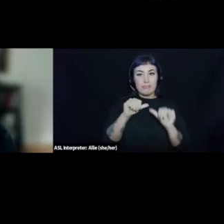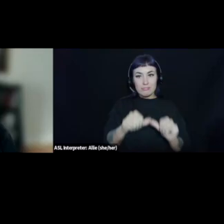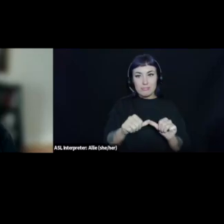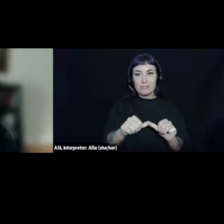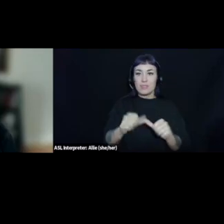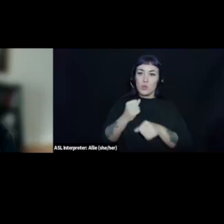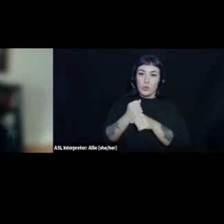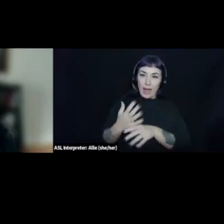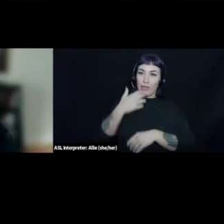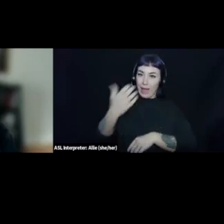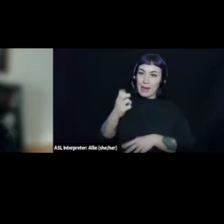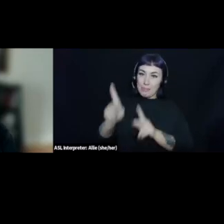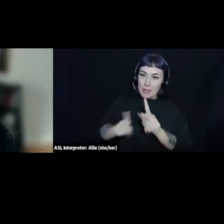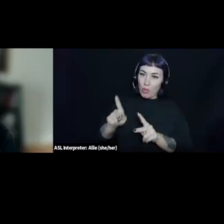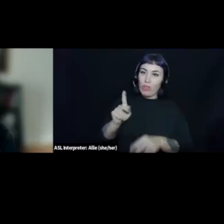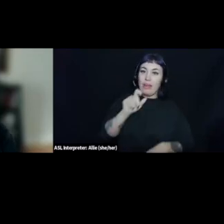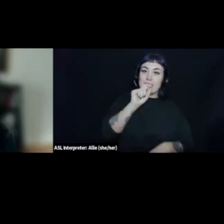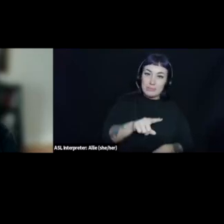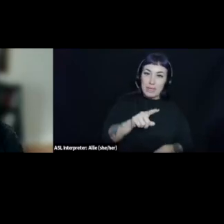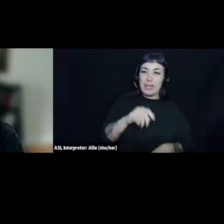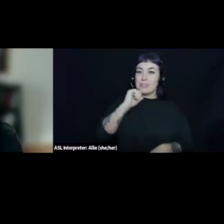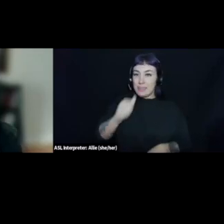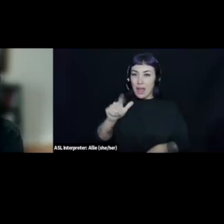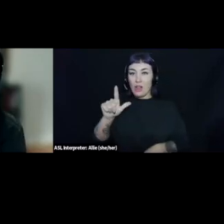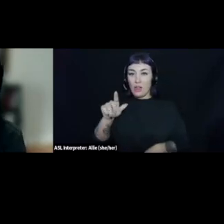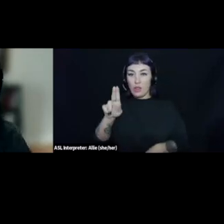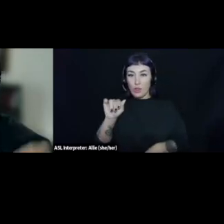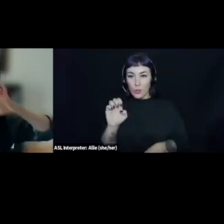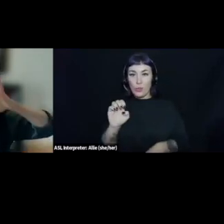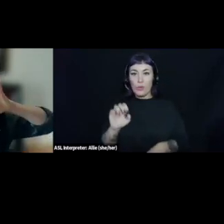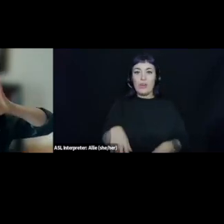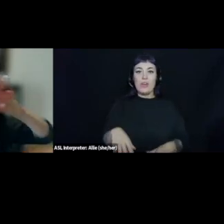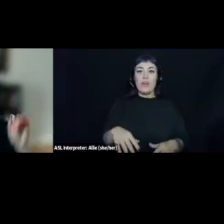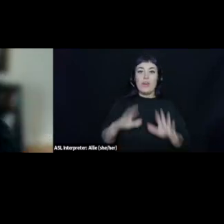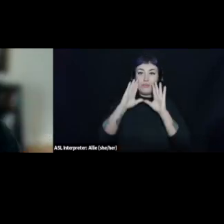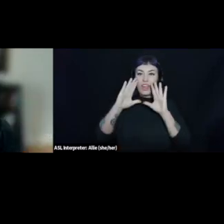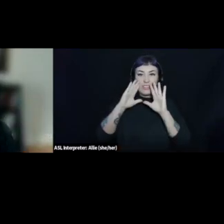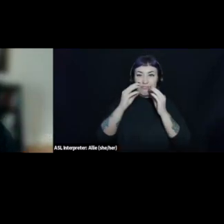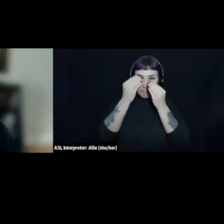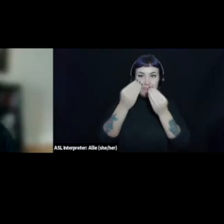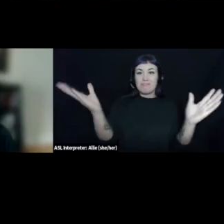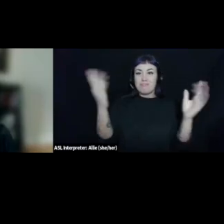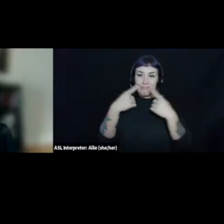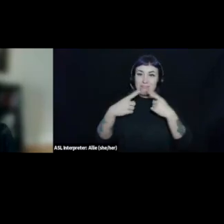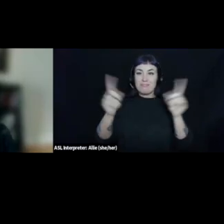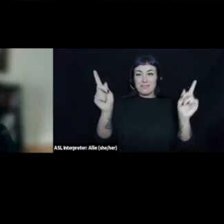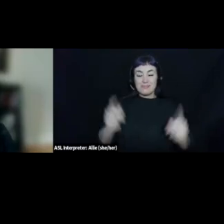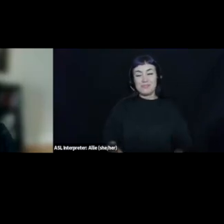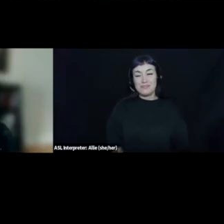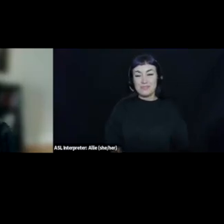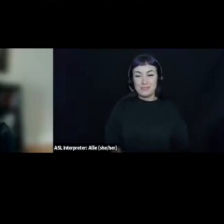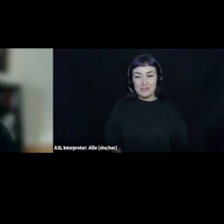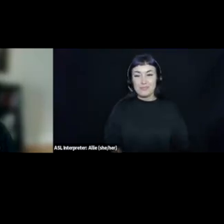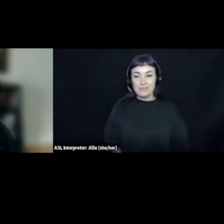yell it at people. Thanks. Yes, yell it at everyone. Get on top of a building and yell, spit is not lube.